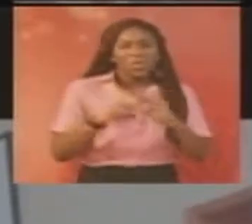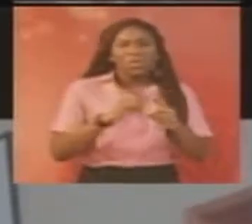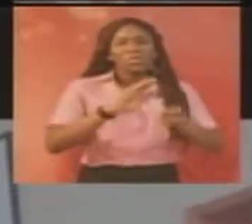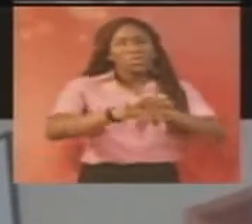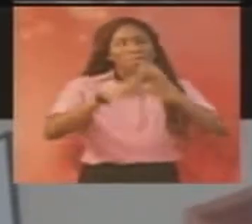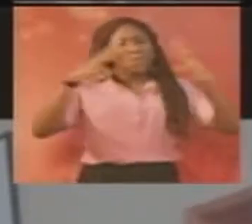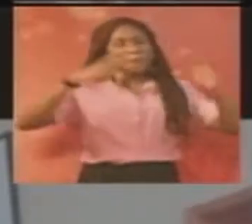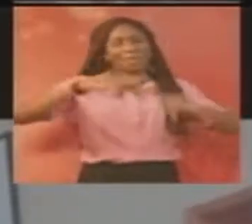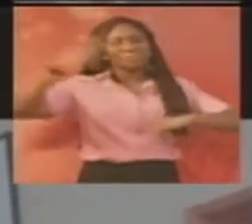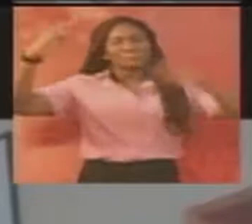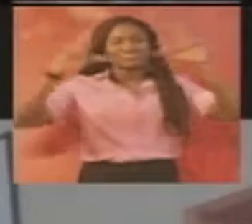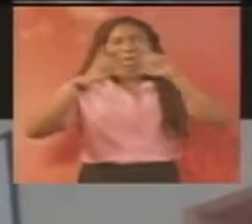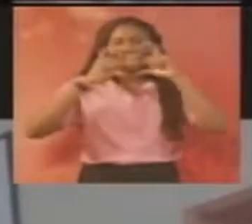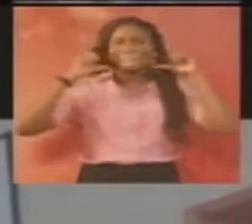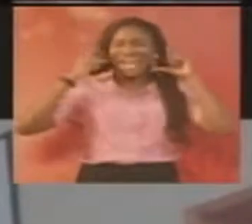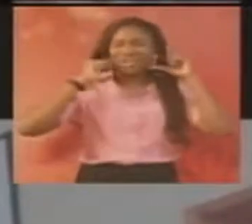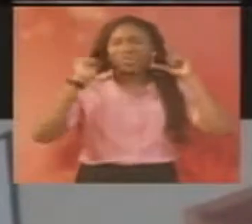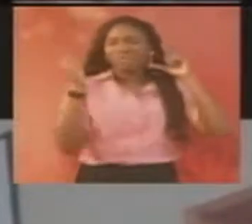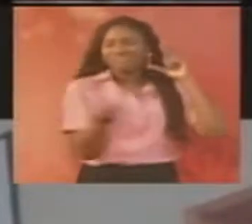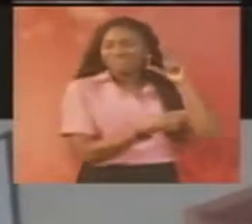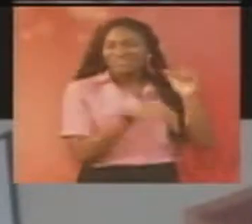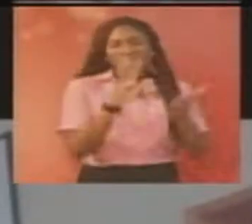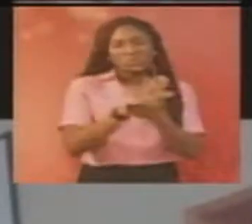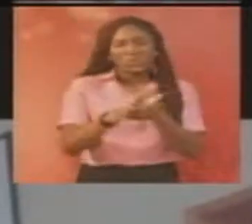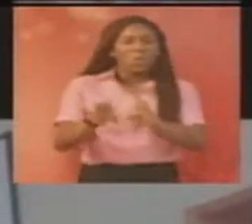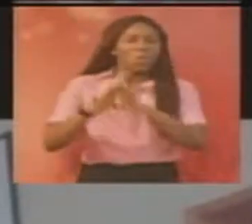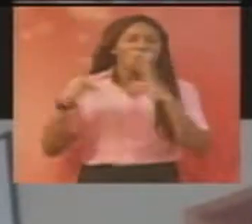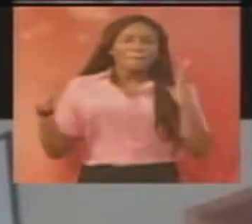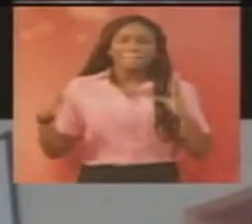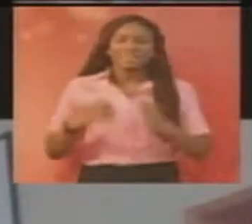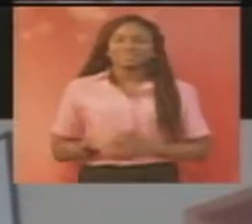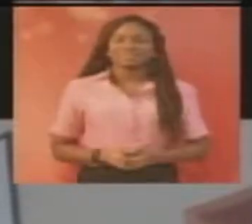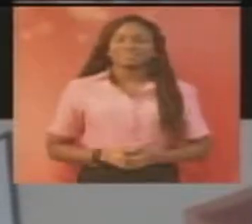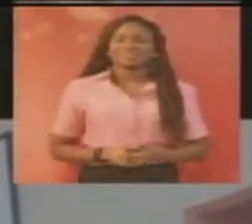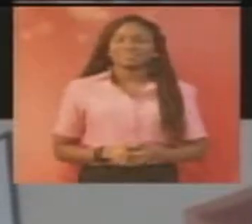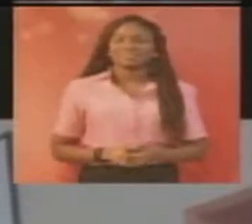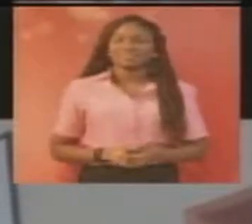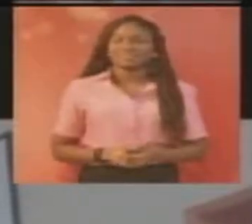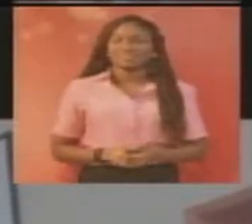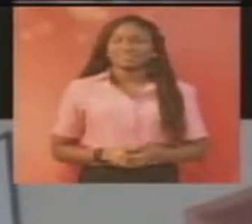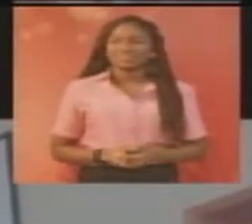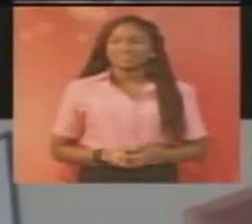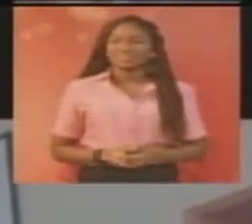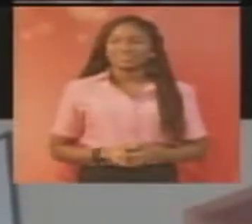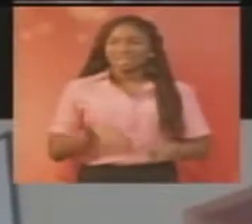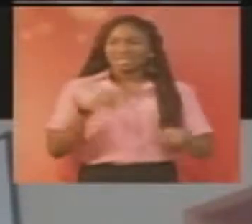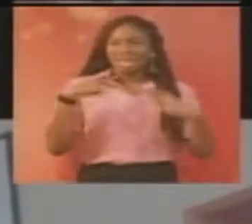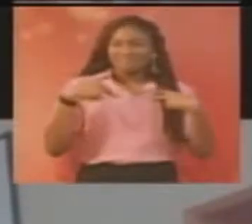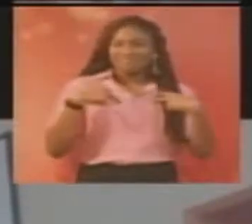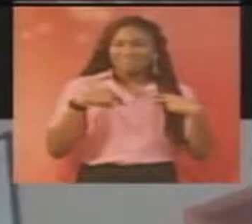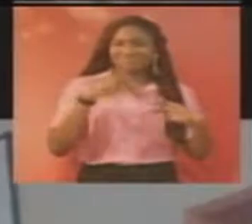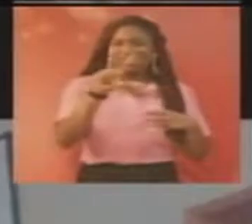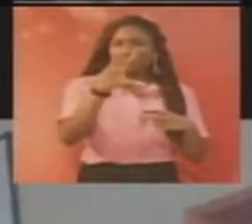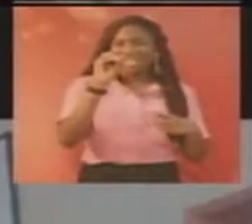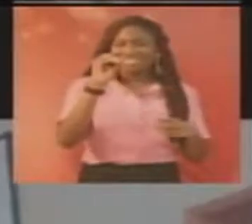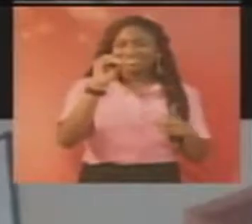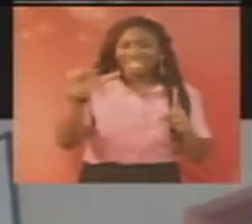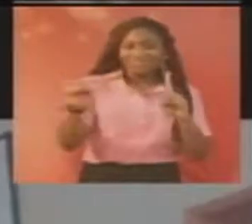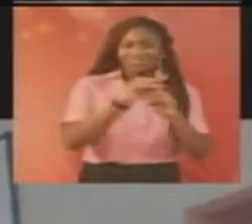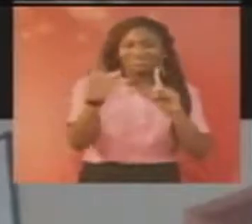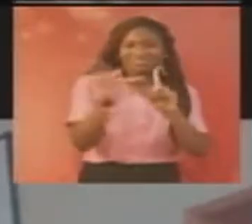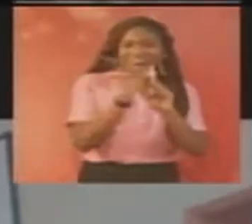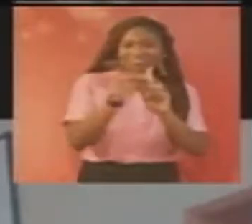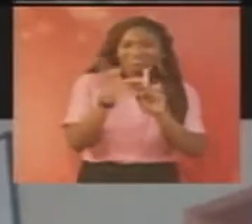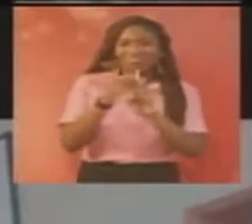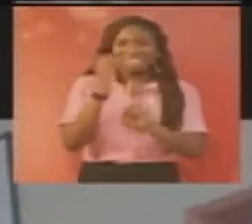having to wear masks, when the schools will be open? Like we're at 30 new cases now, the rolling